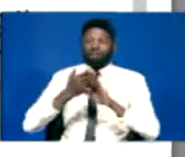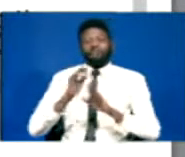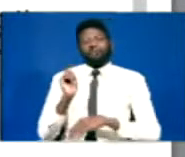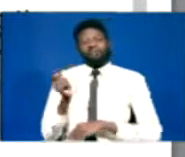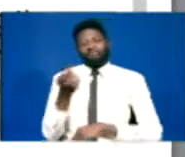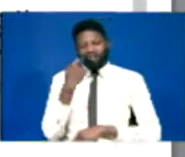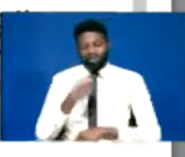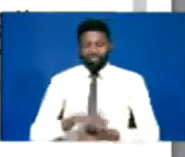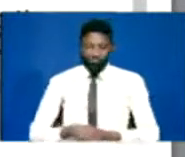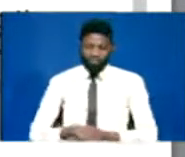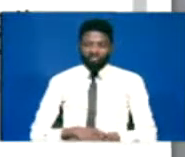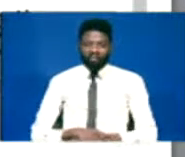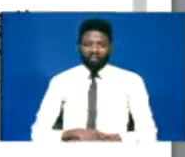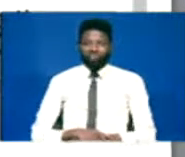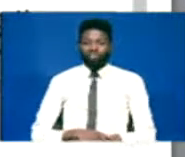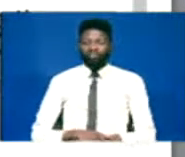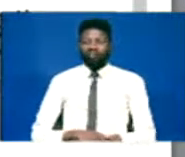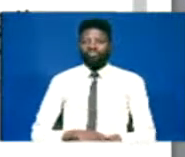Looking to